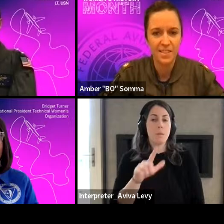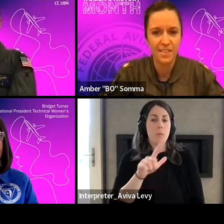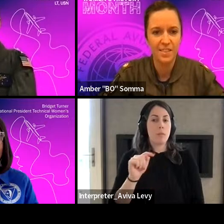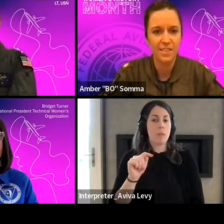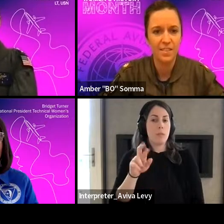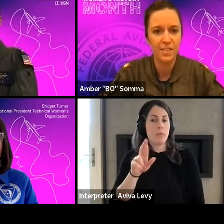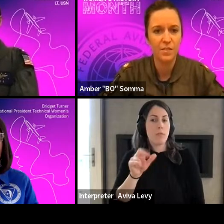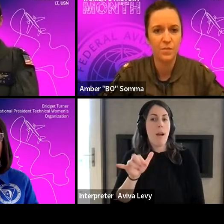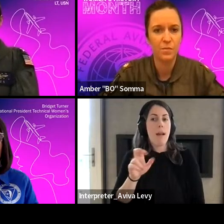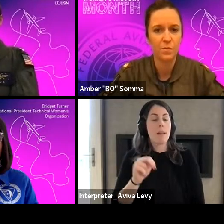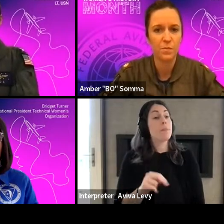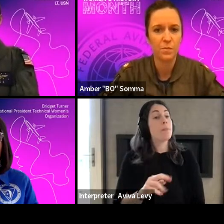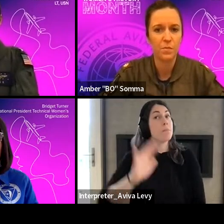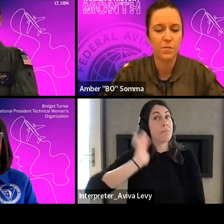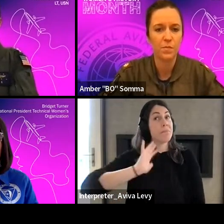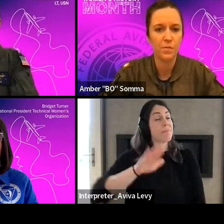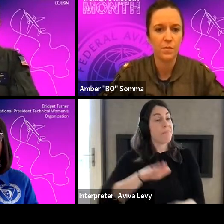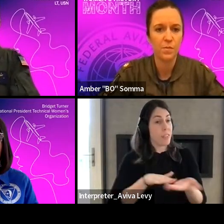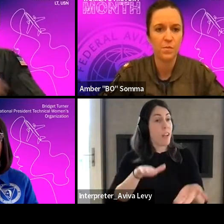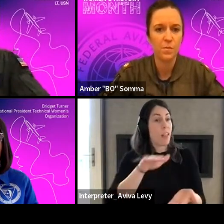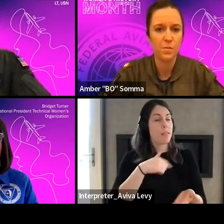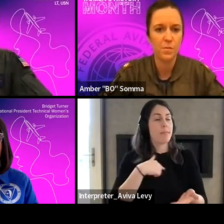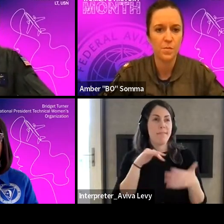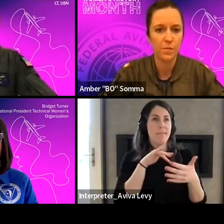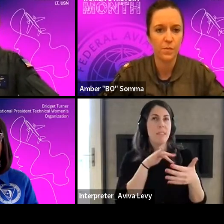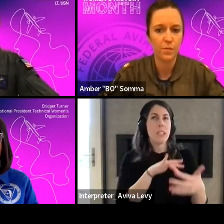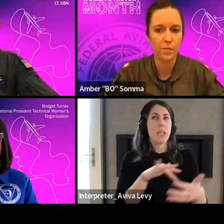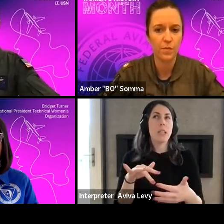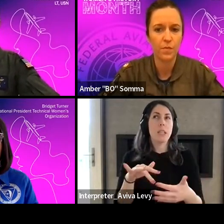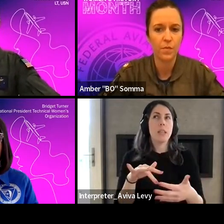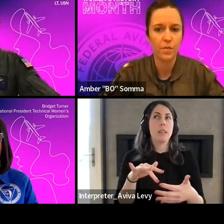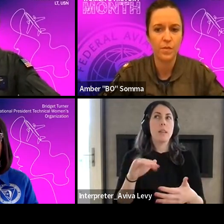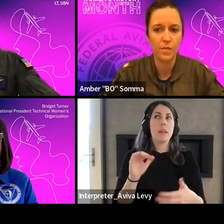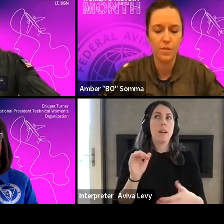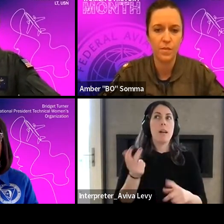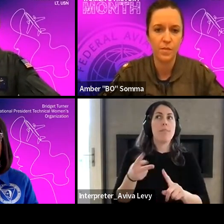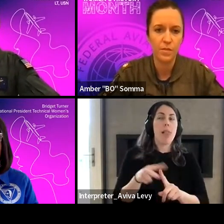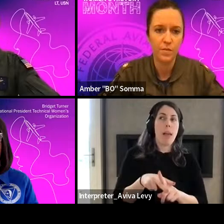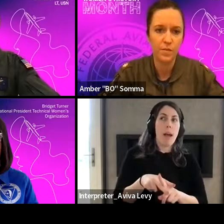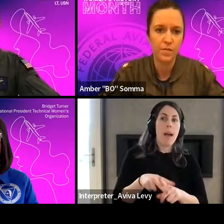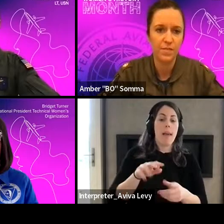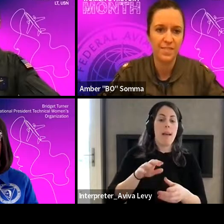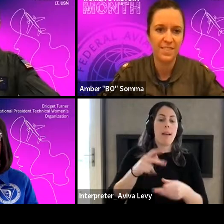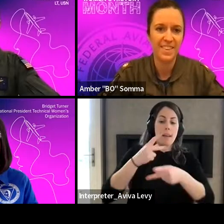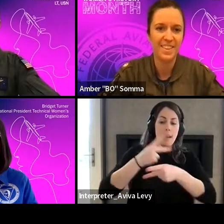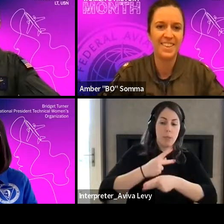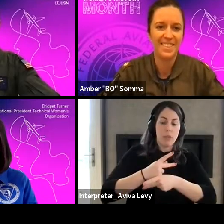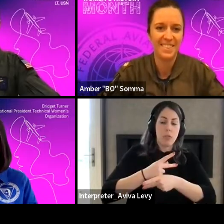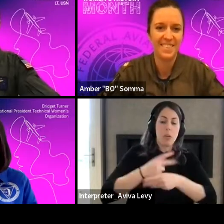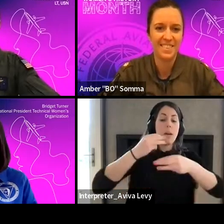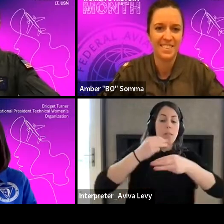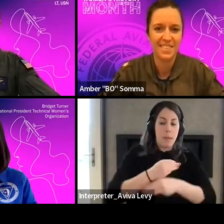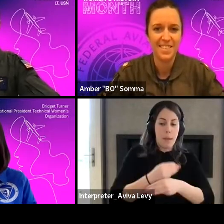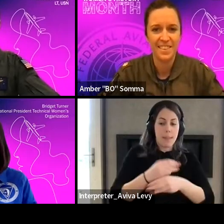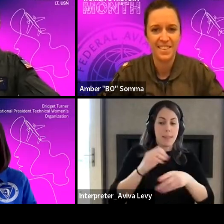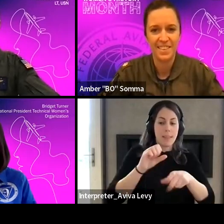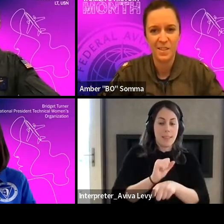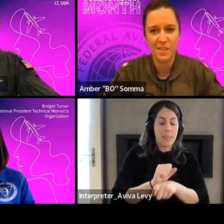So in college, I did study applied and computational mathematics and statistics. It's a